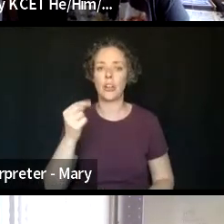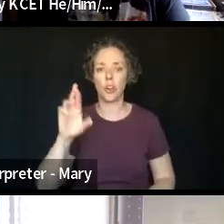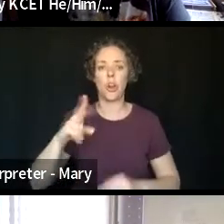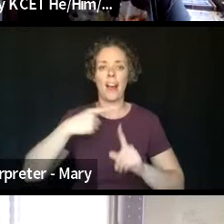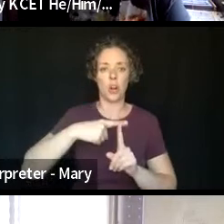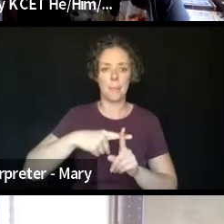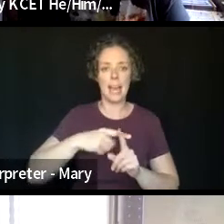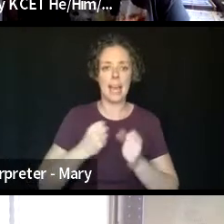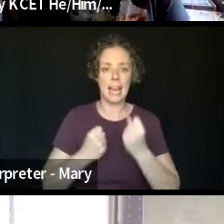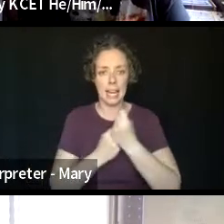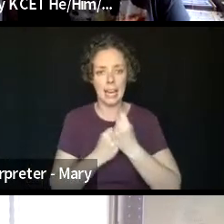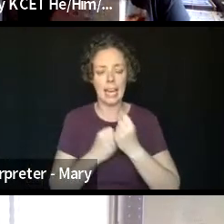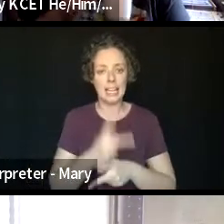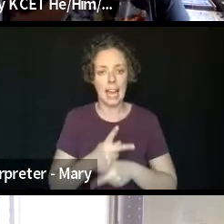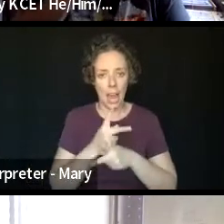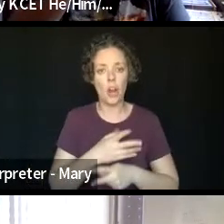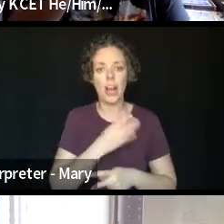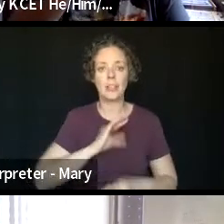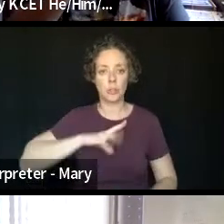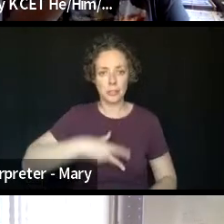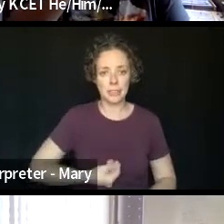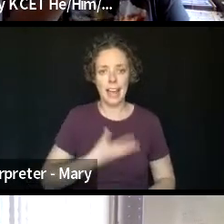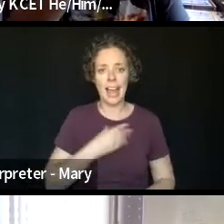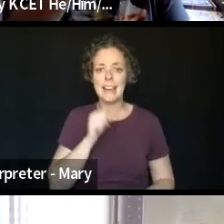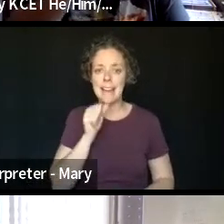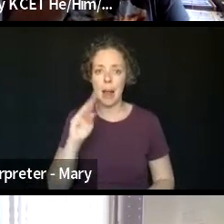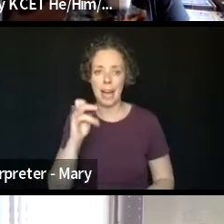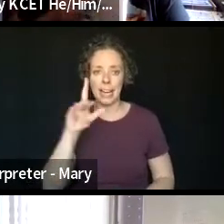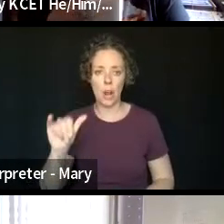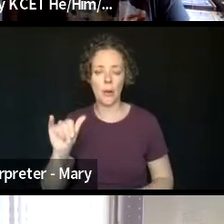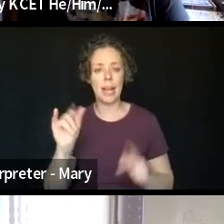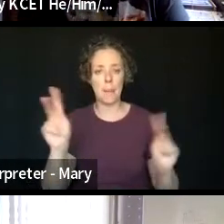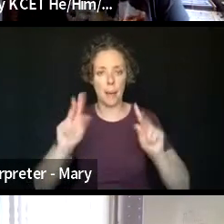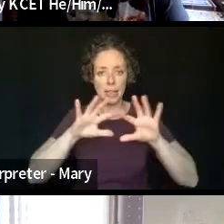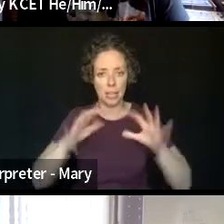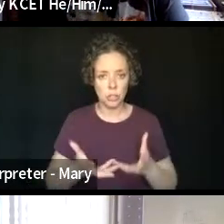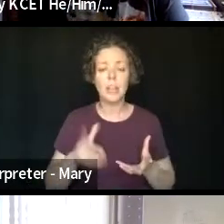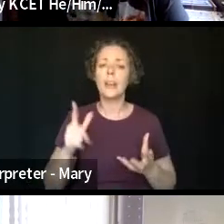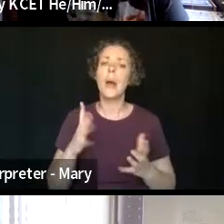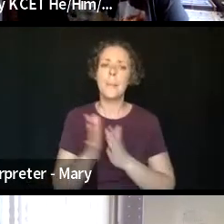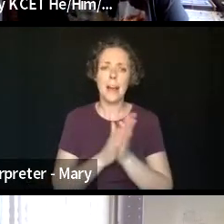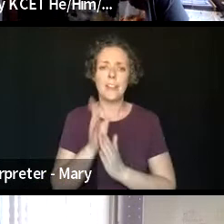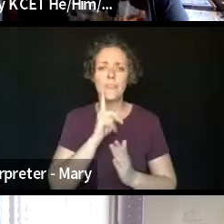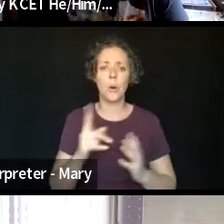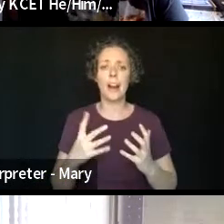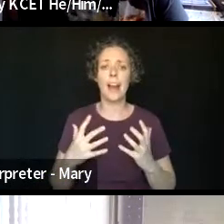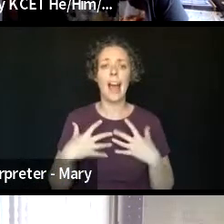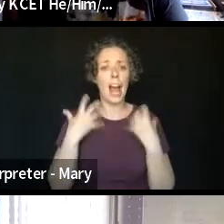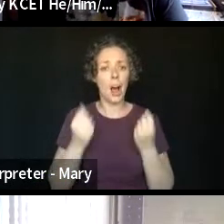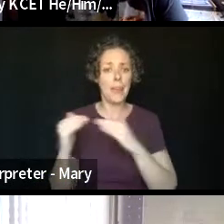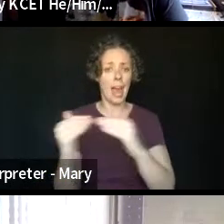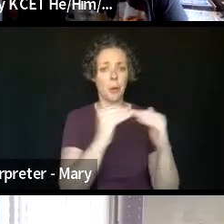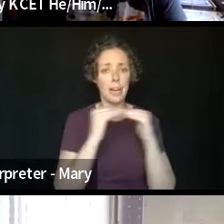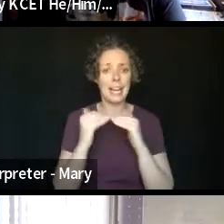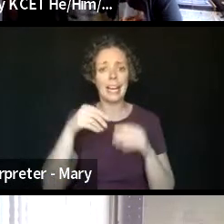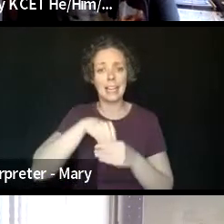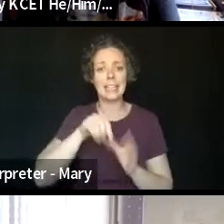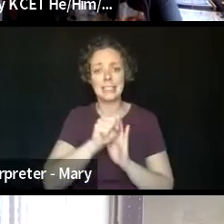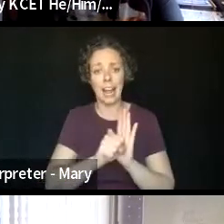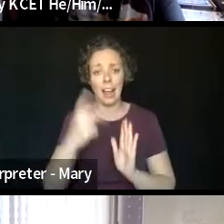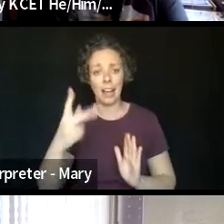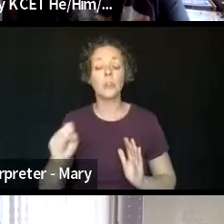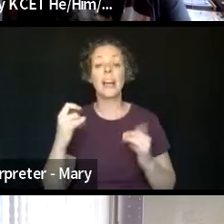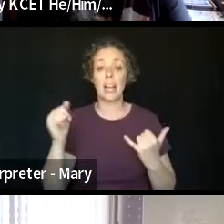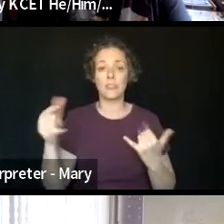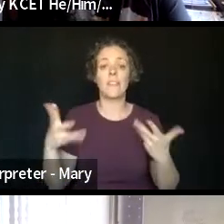as physical activity in transgender and non-binary populations, with a passion for health equity around Kansas. She is currently finishing